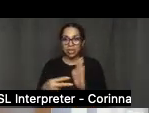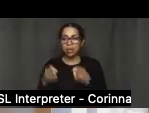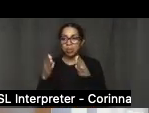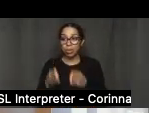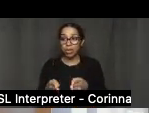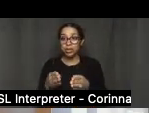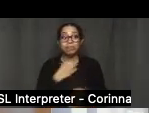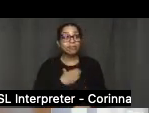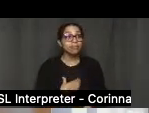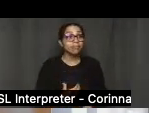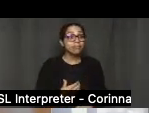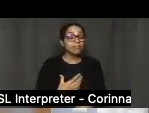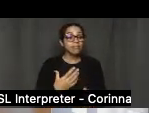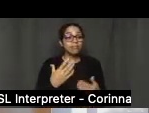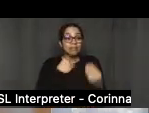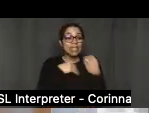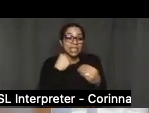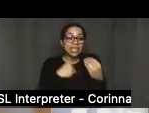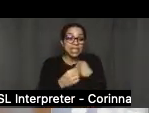should because they could not afford it.